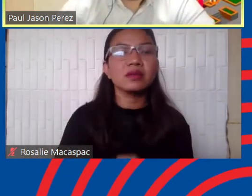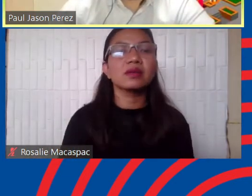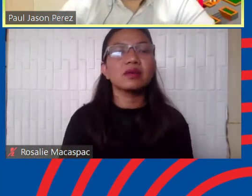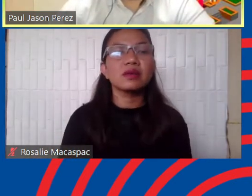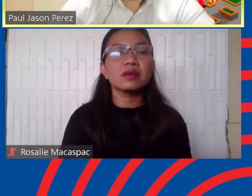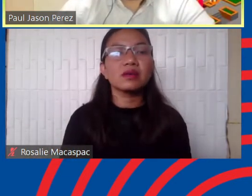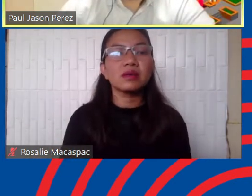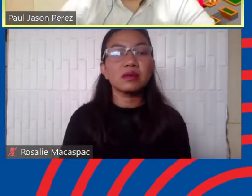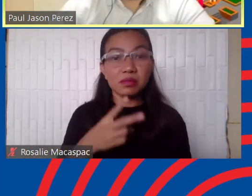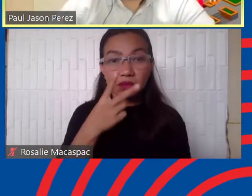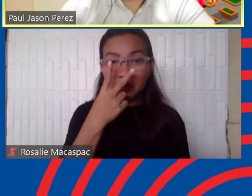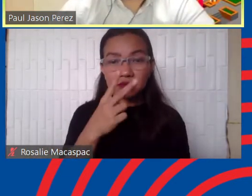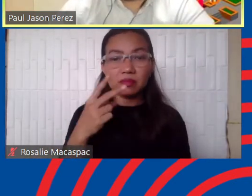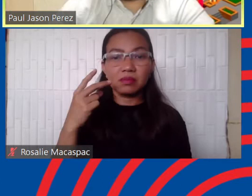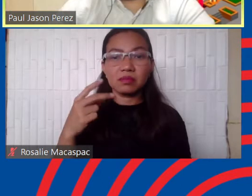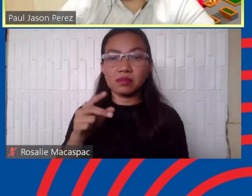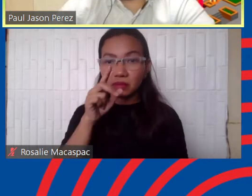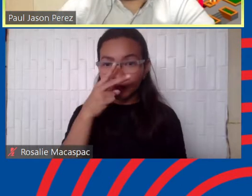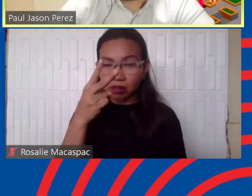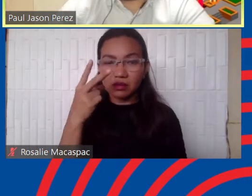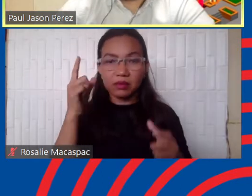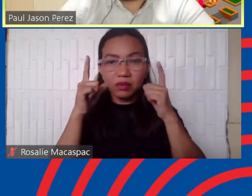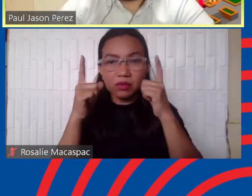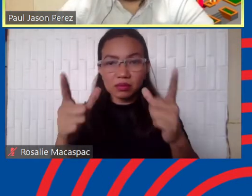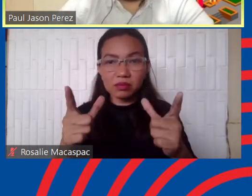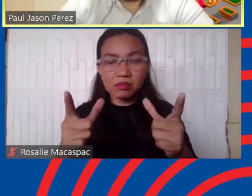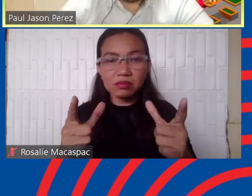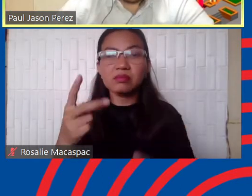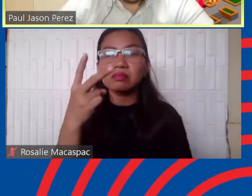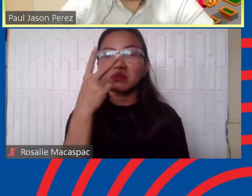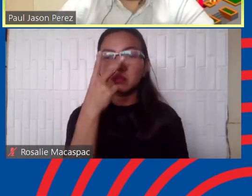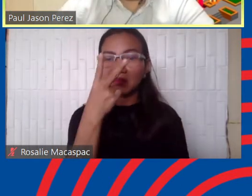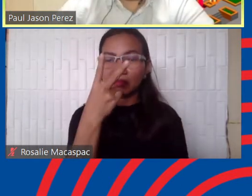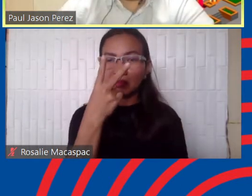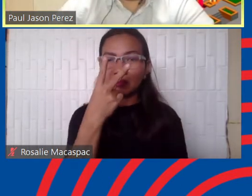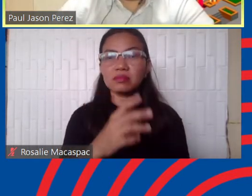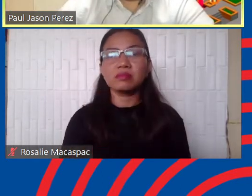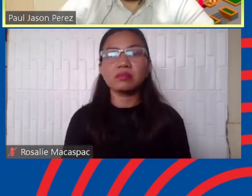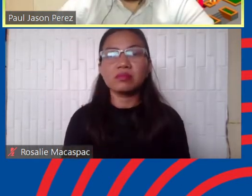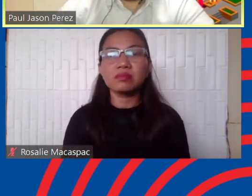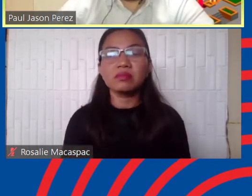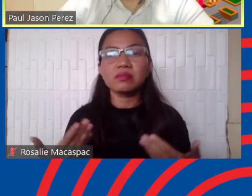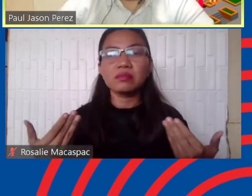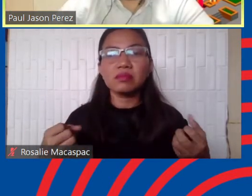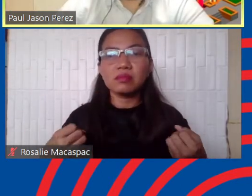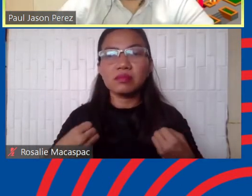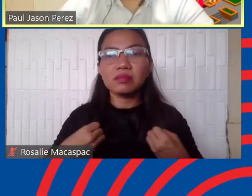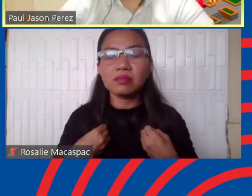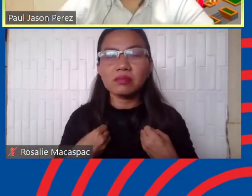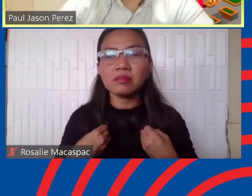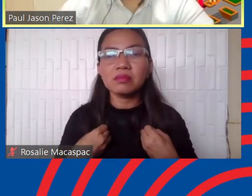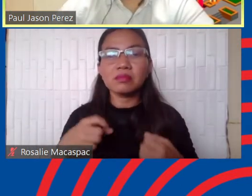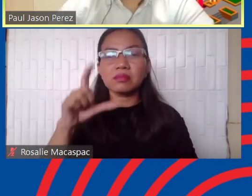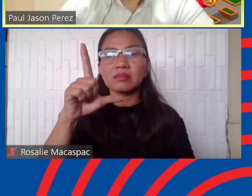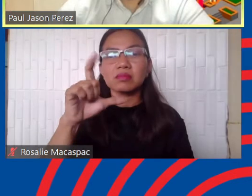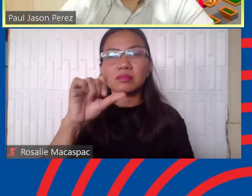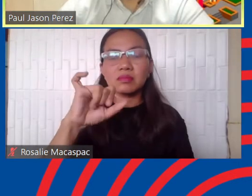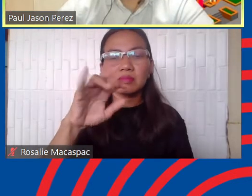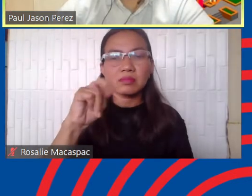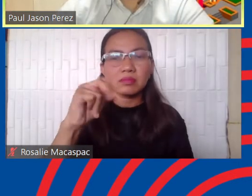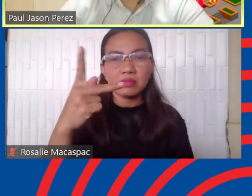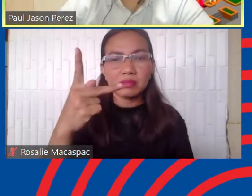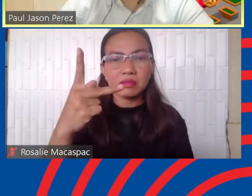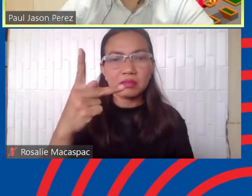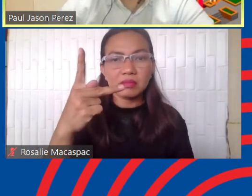So if you visit this page, you will see that it has a link to